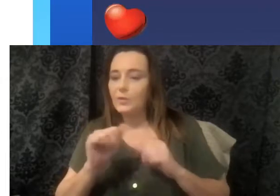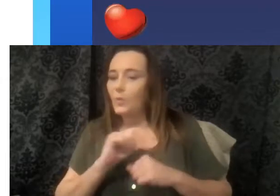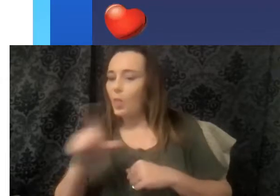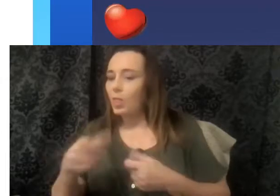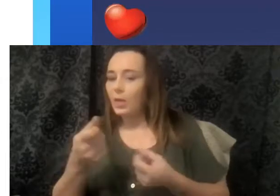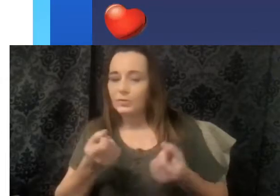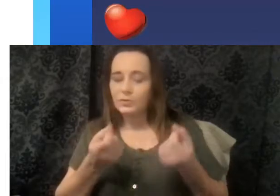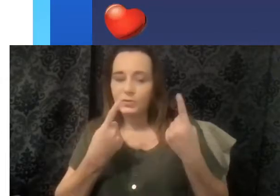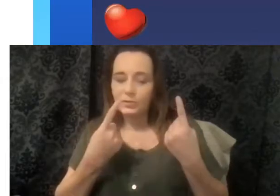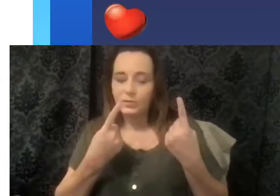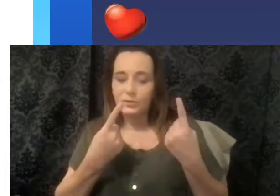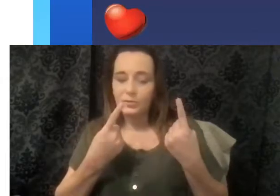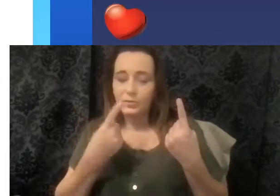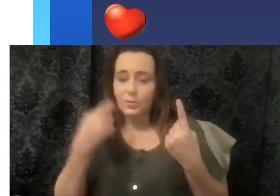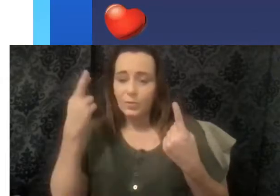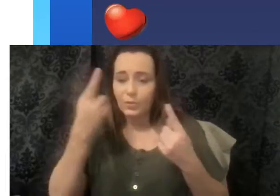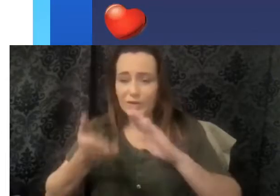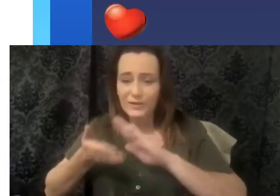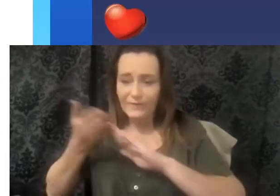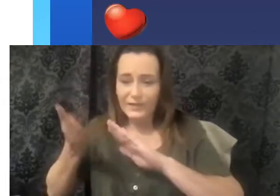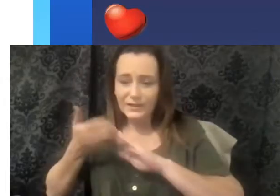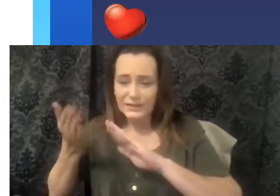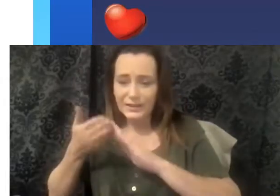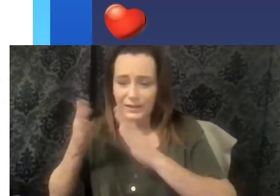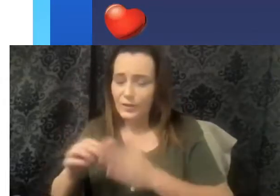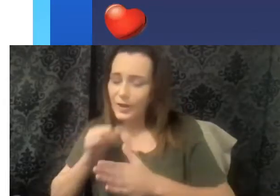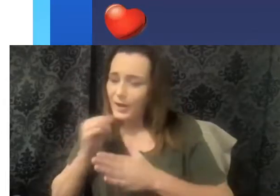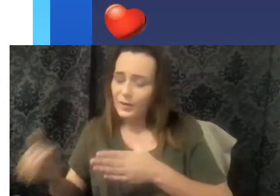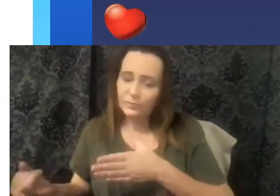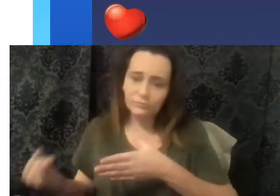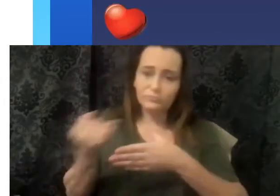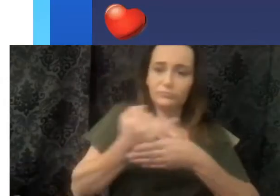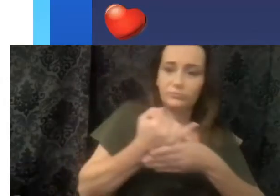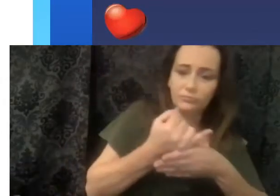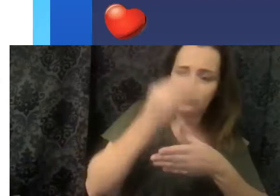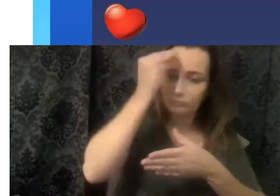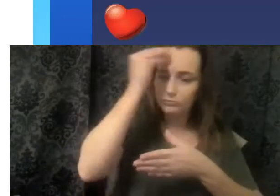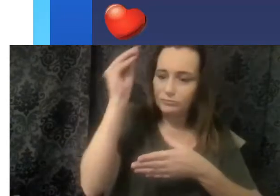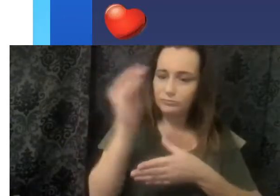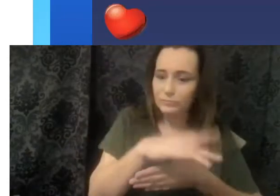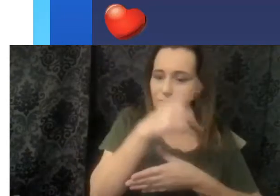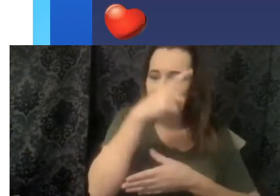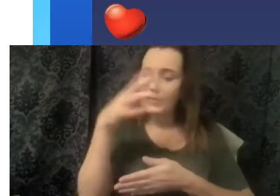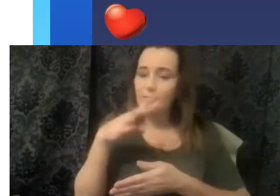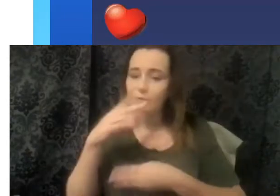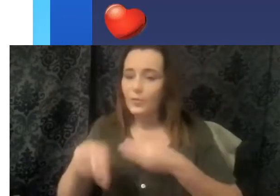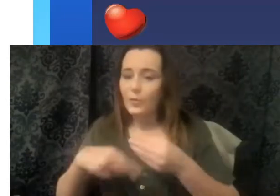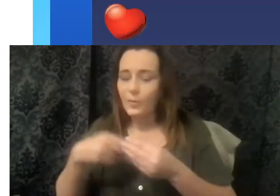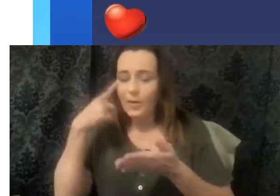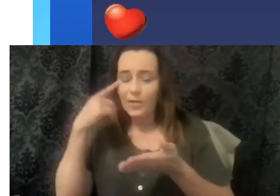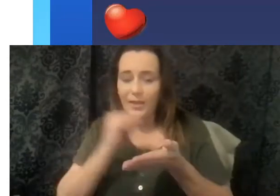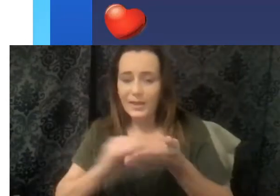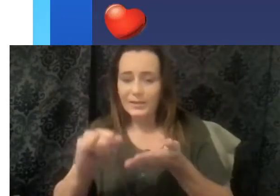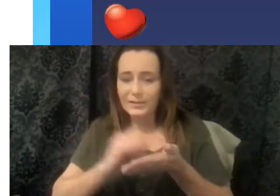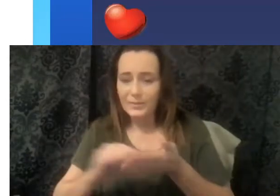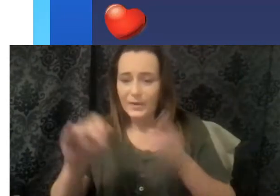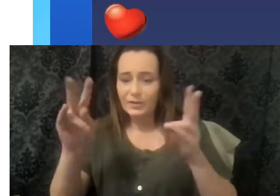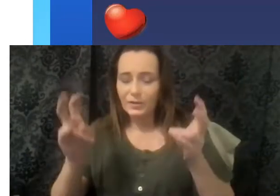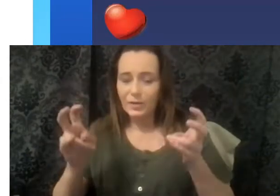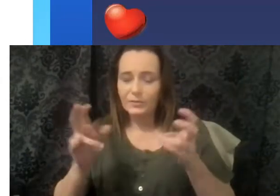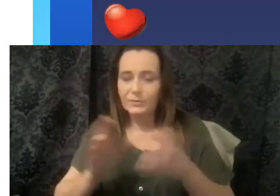why usually as a facilitator, I don't, interject things in there, because we're talking about the inspection clause. Reason